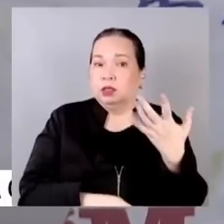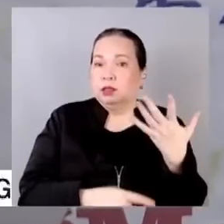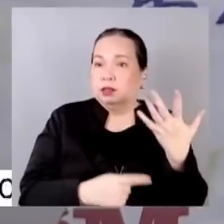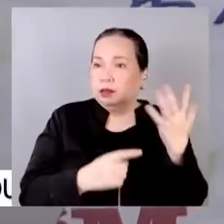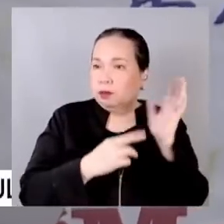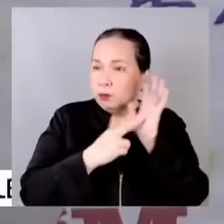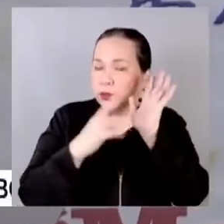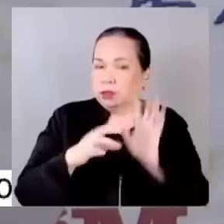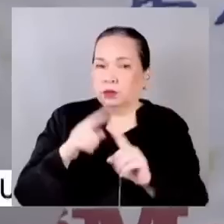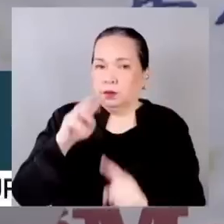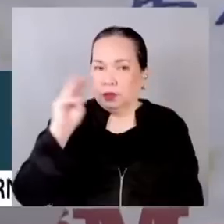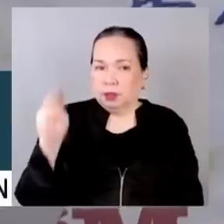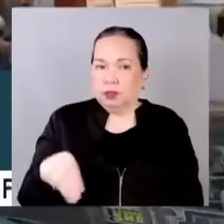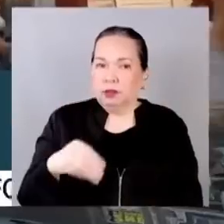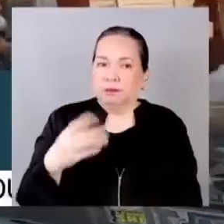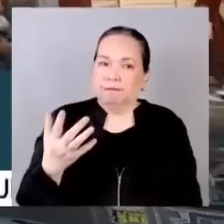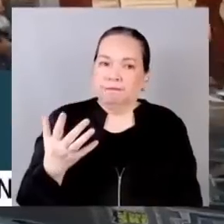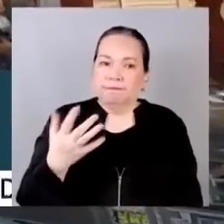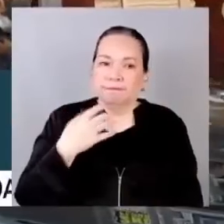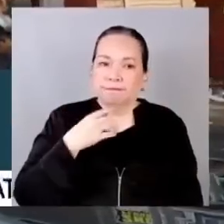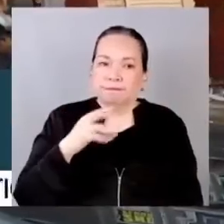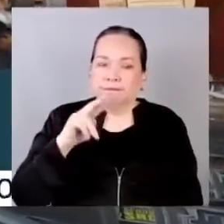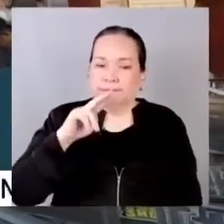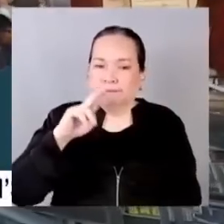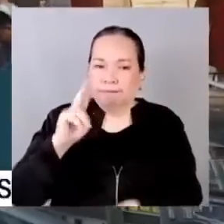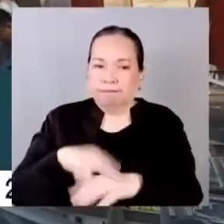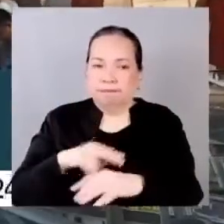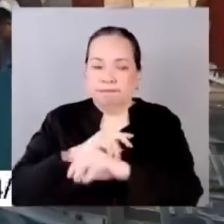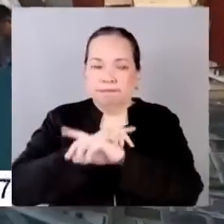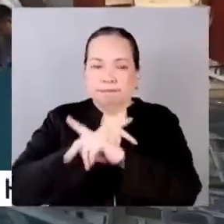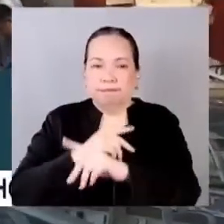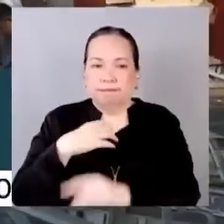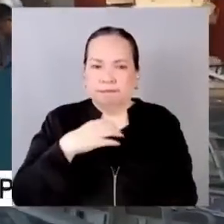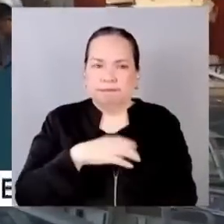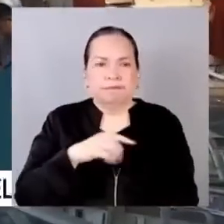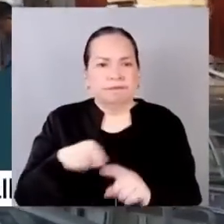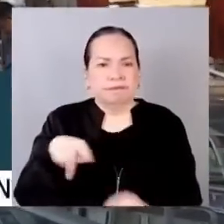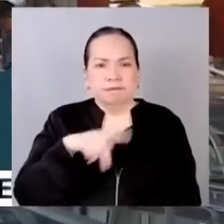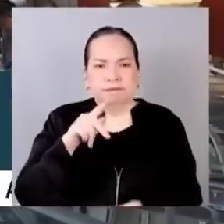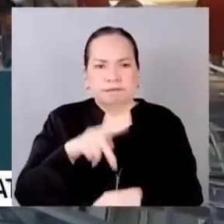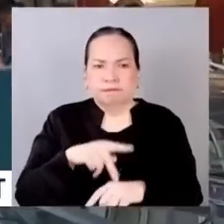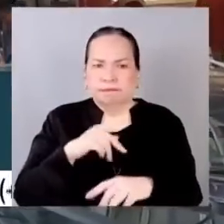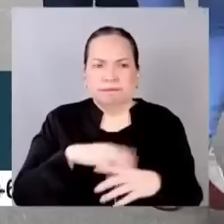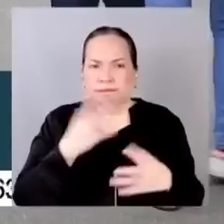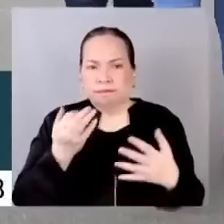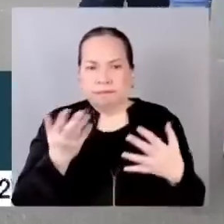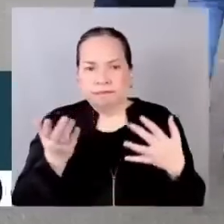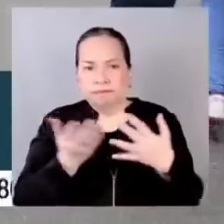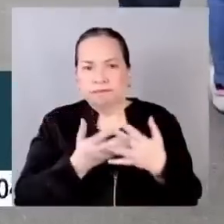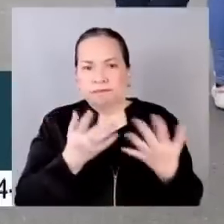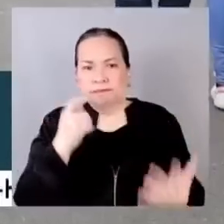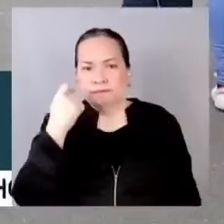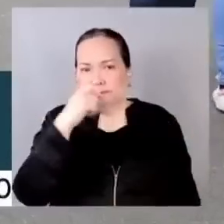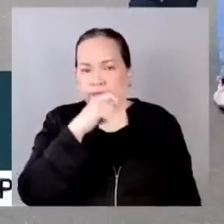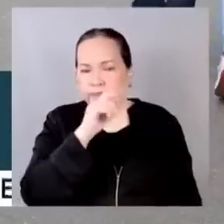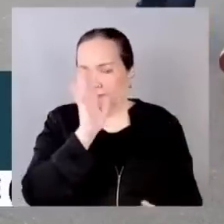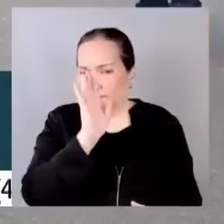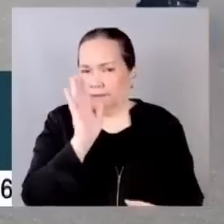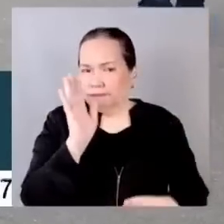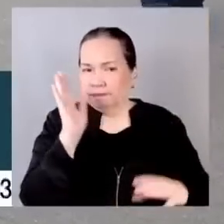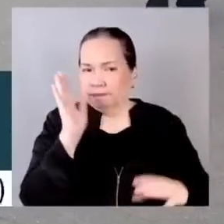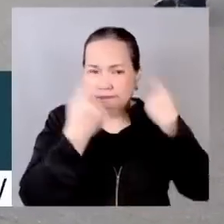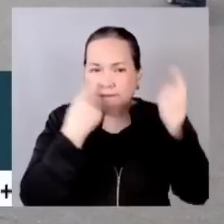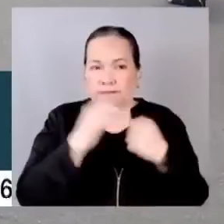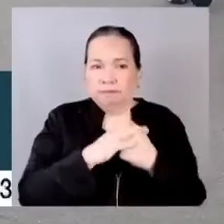The National Security Council also clarified the Philippines has no intention of interfering with Taiwanese affairs. Some members of the